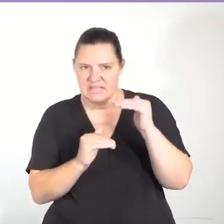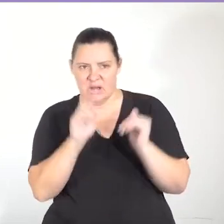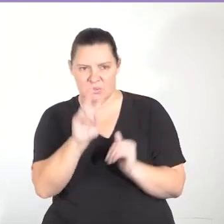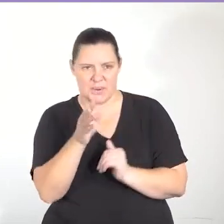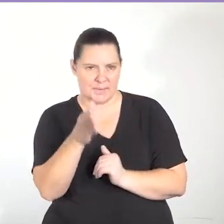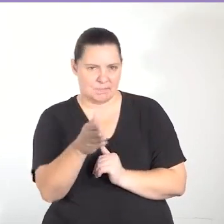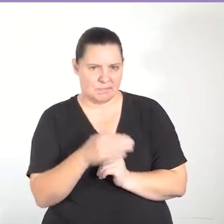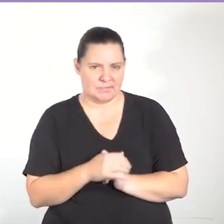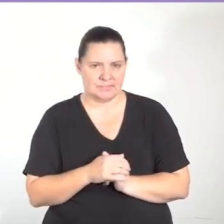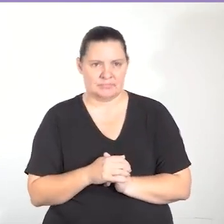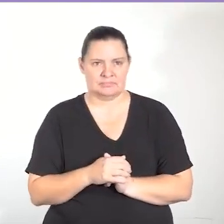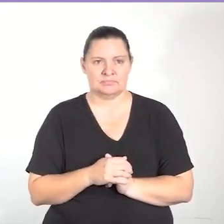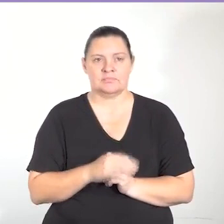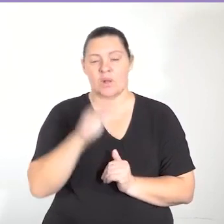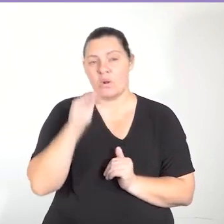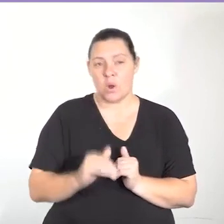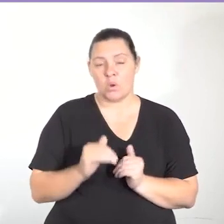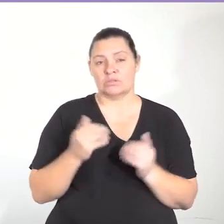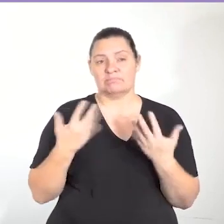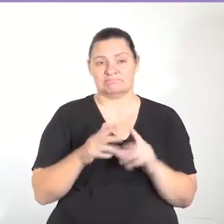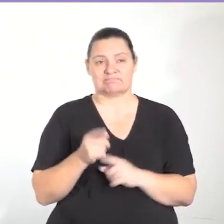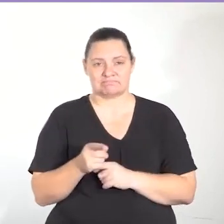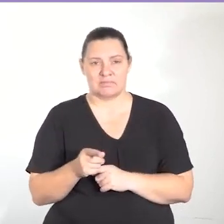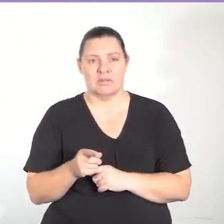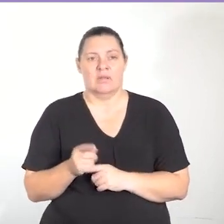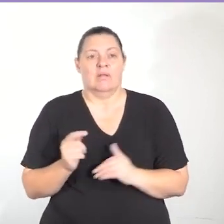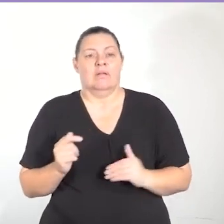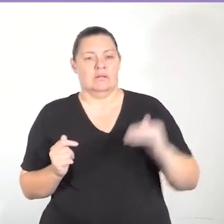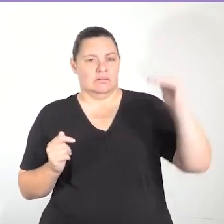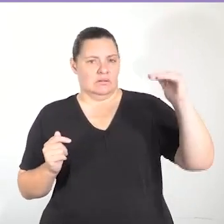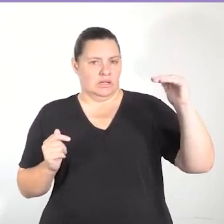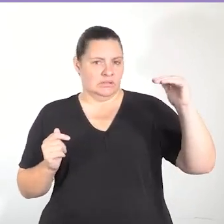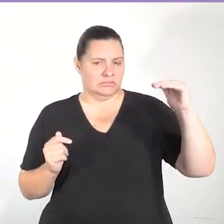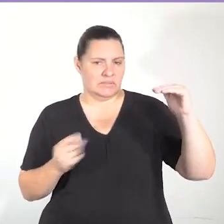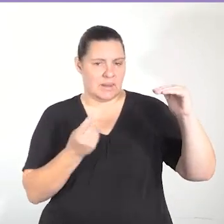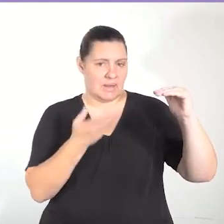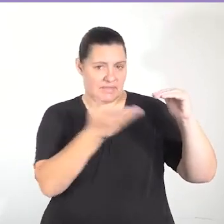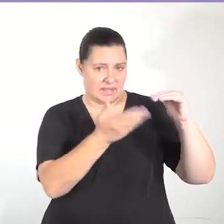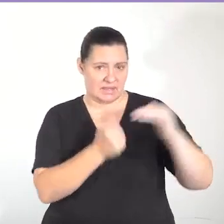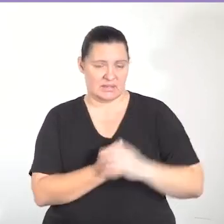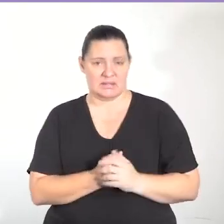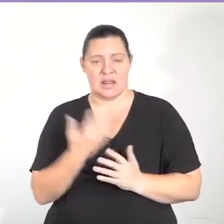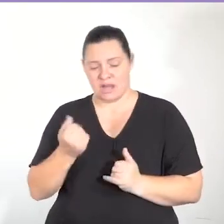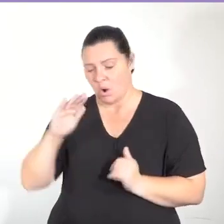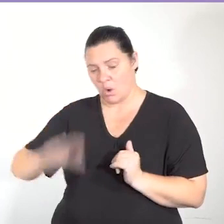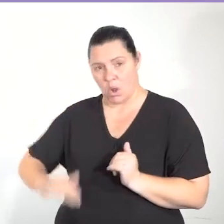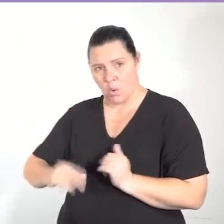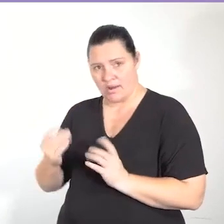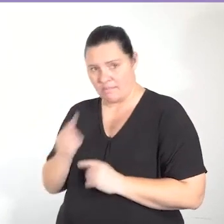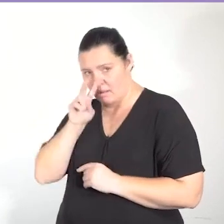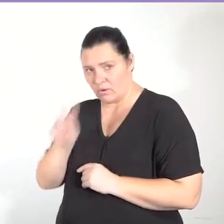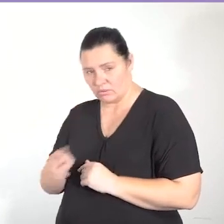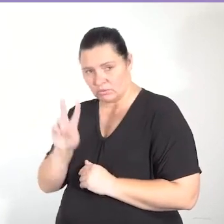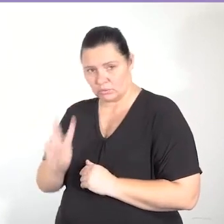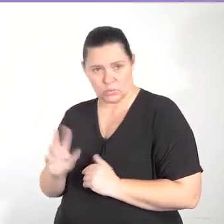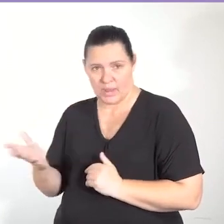least 2's appear. So remember, with the lowest common factor, we took where the highest number of 2's appear. So now we are taking the lowest